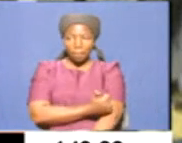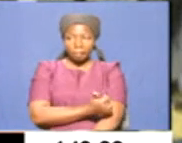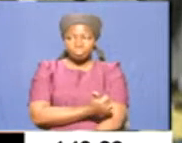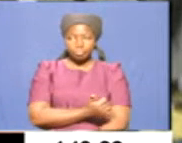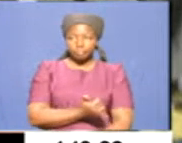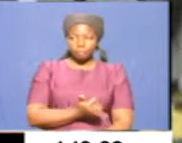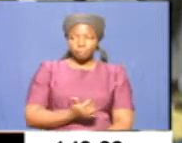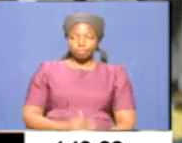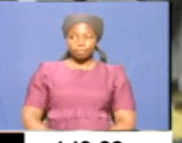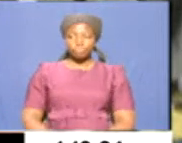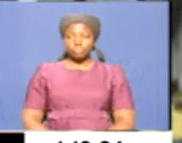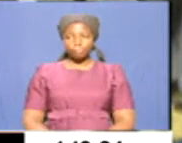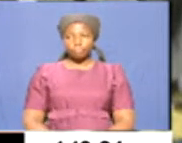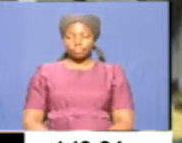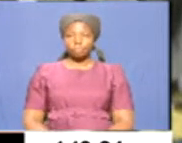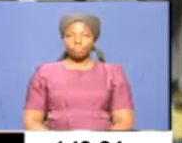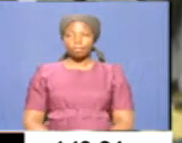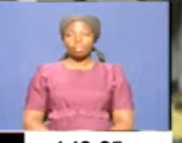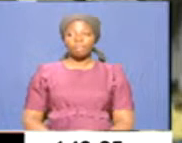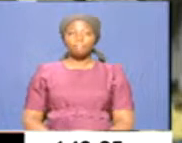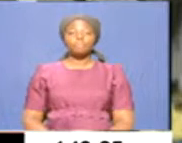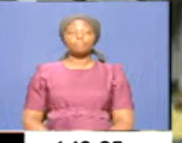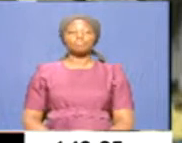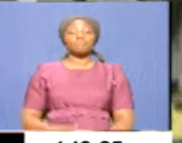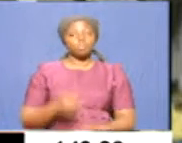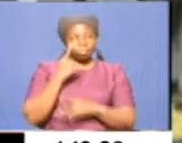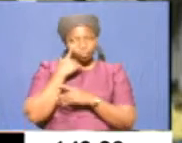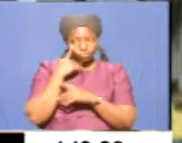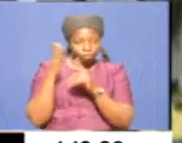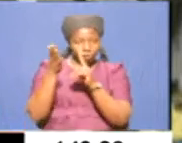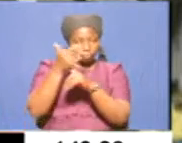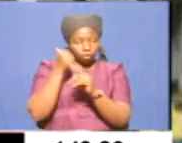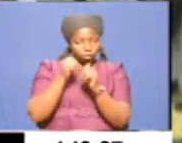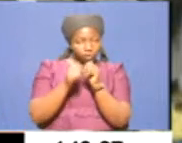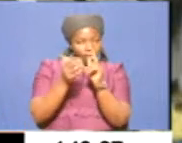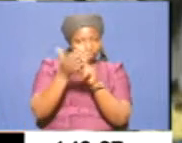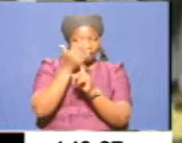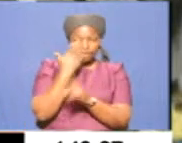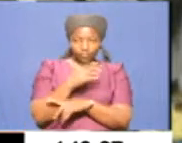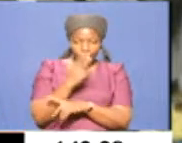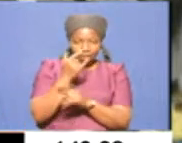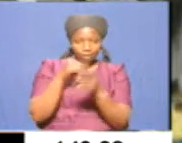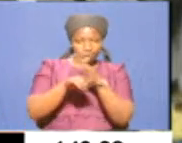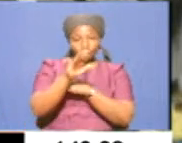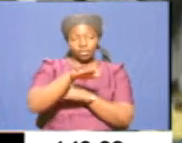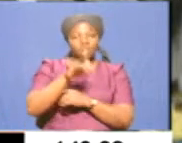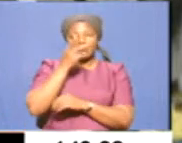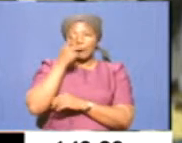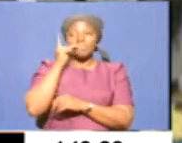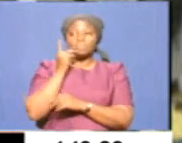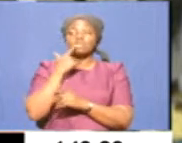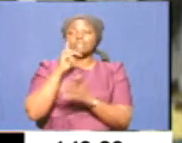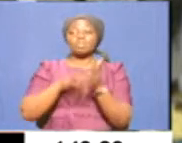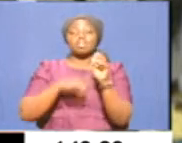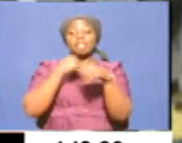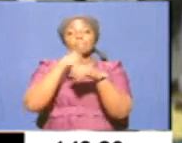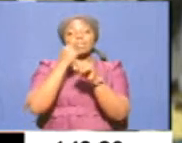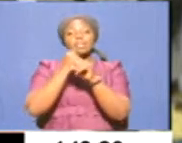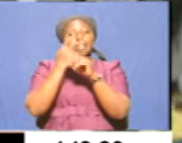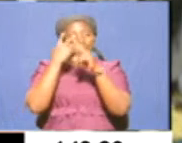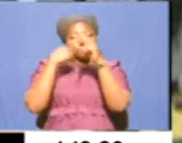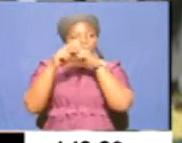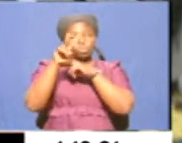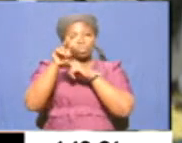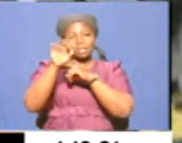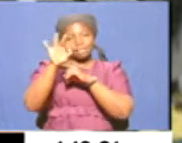Noting the milestones which have so far been achieved at Wikithuki, Kalonzo said that actualization of the Vision 2030 Grand Falls Dam